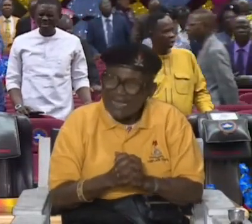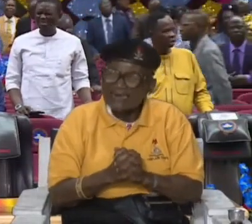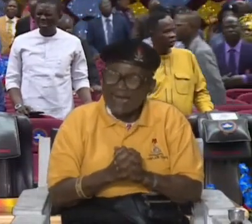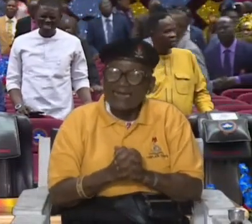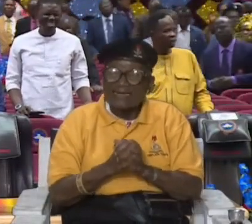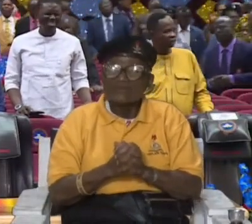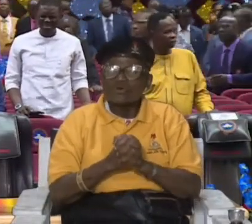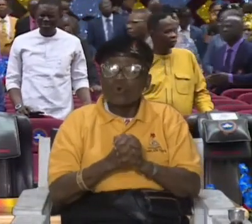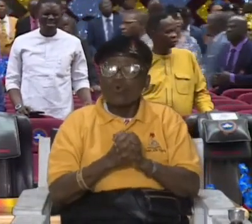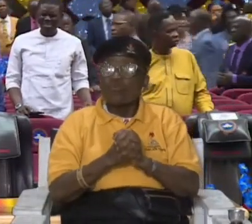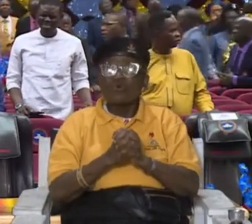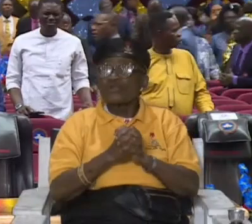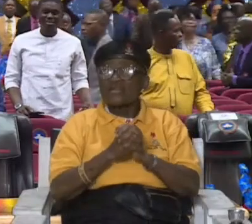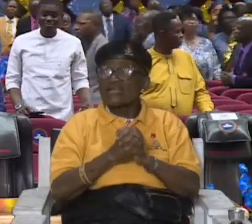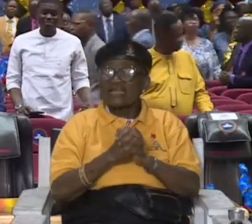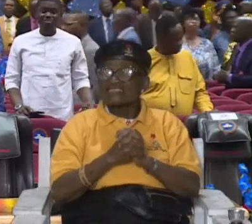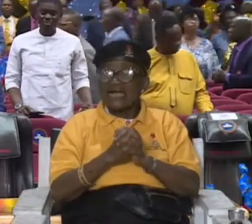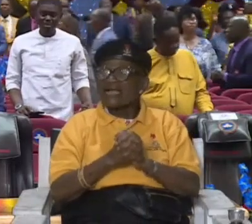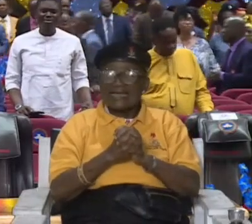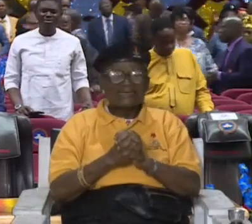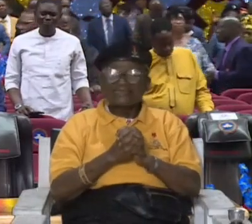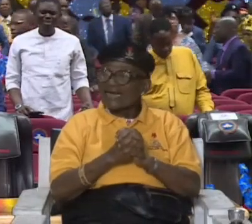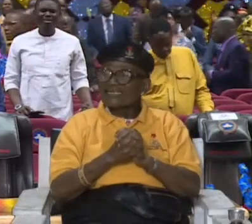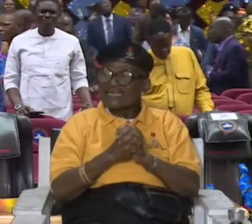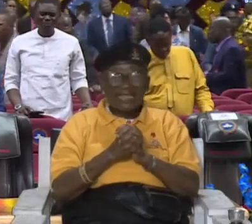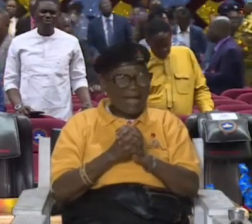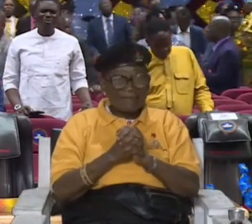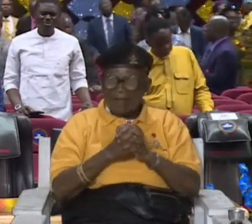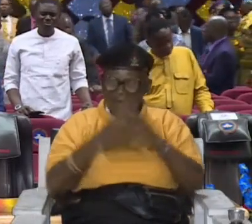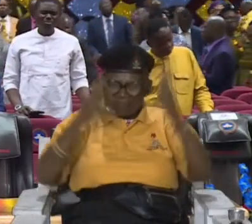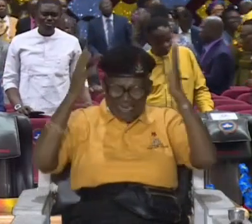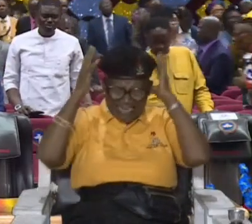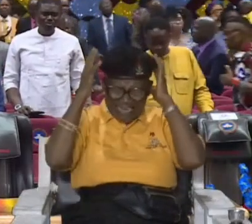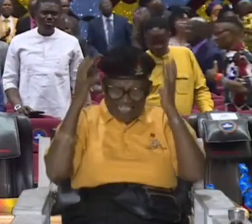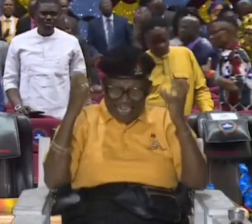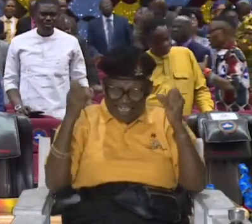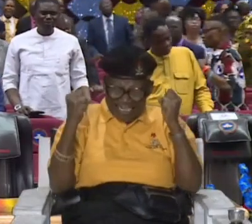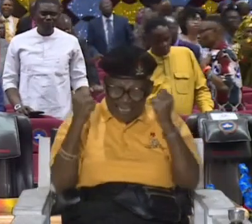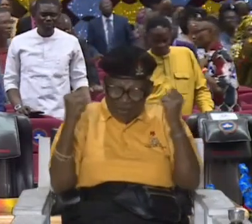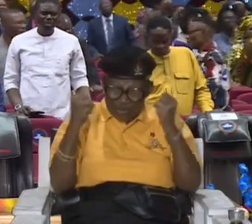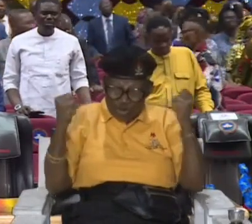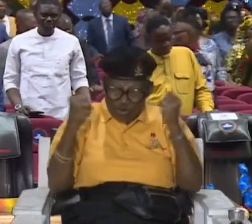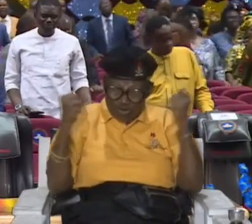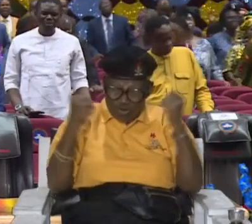makatande kere. Monko koko shekerendra makokora